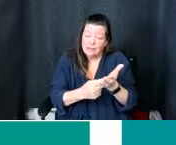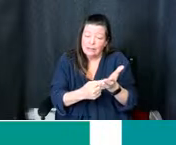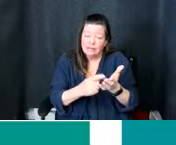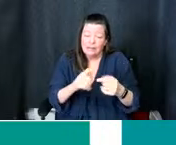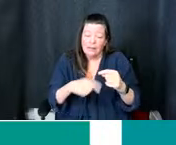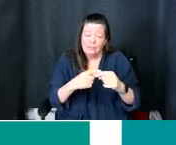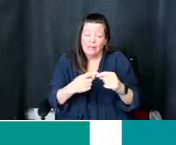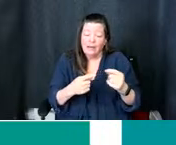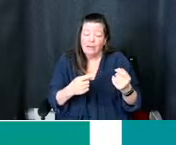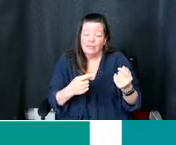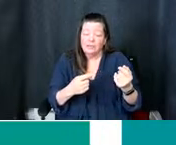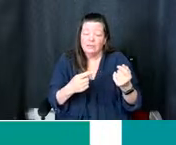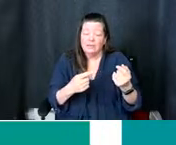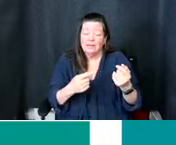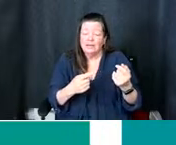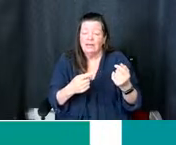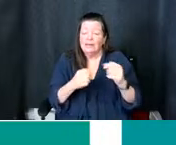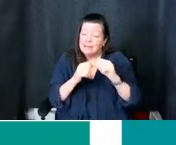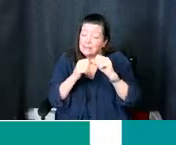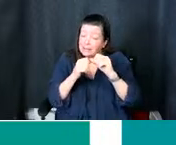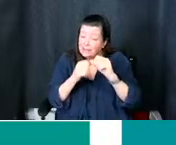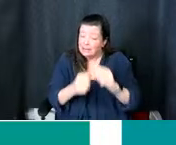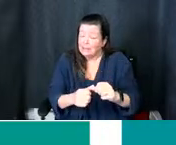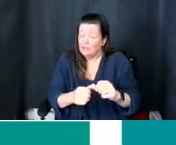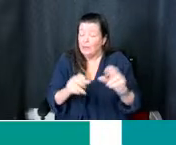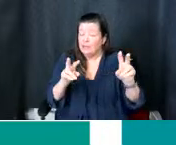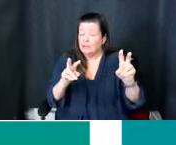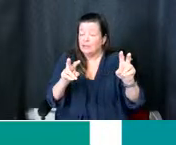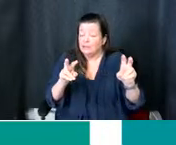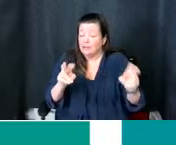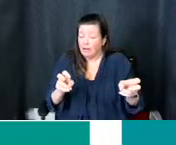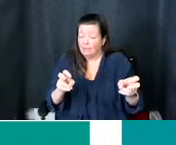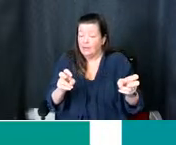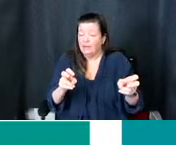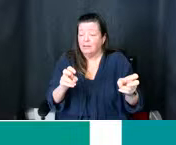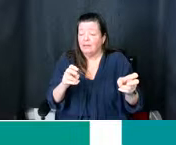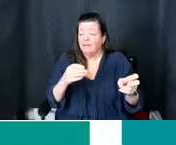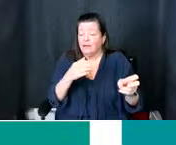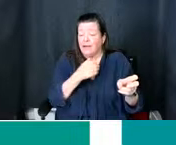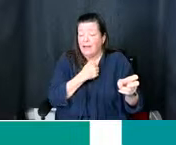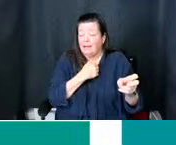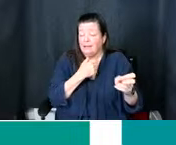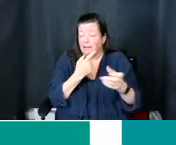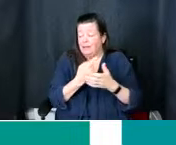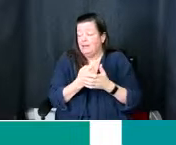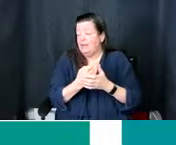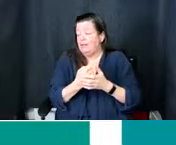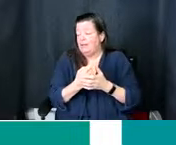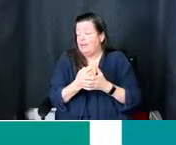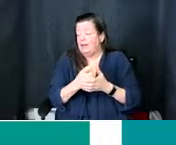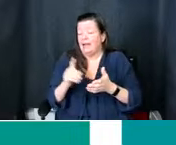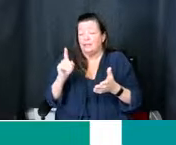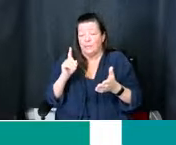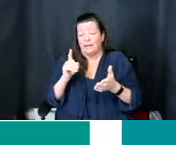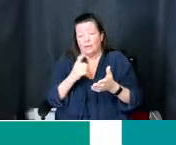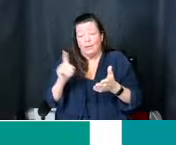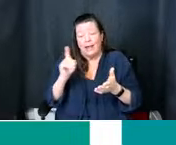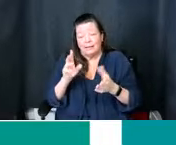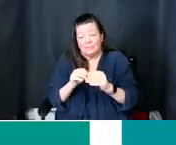You'll recall that this is a continuation of the tranche that we had a discussion on at our last meeting. So we'll wrap up